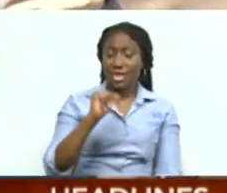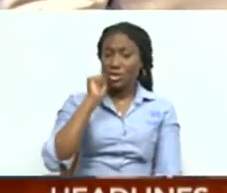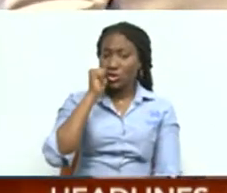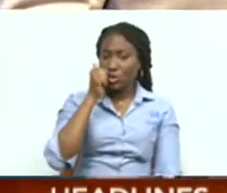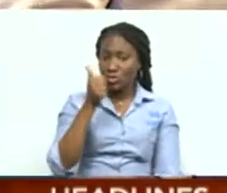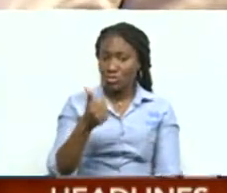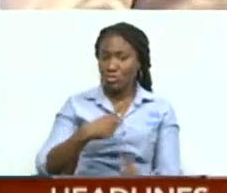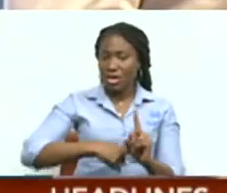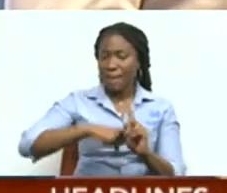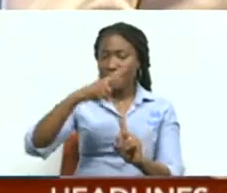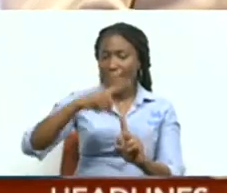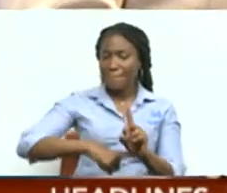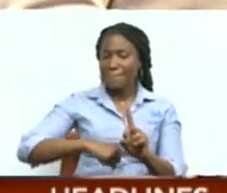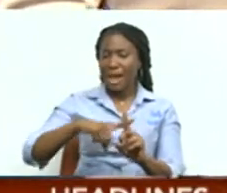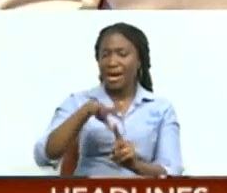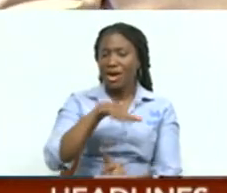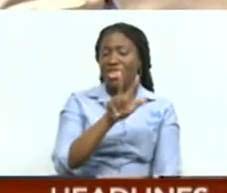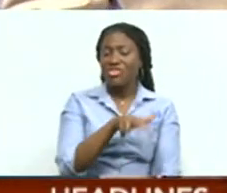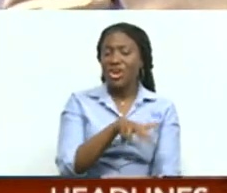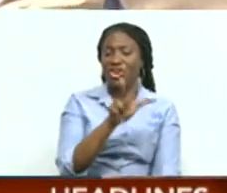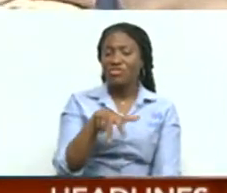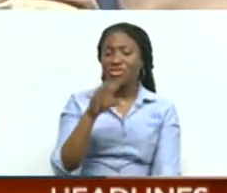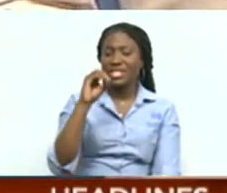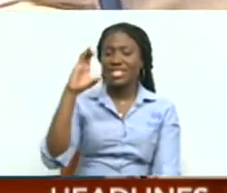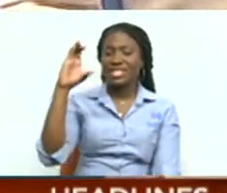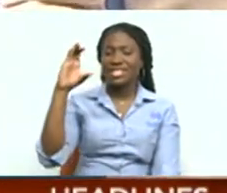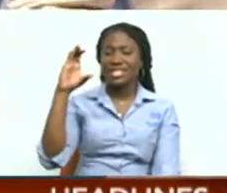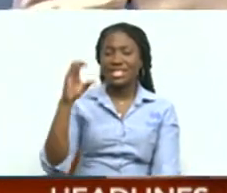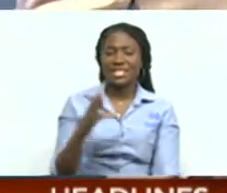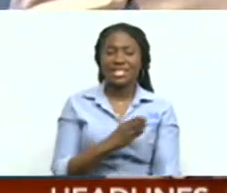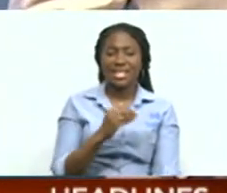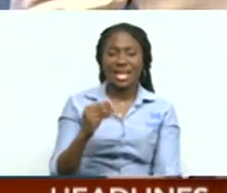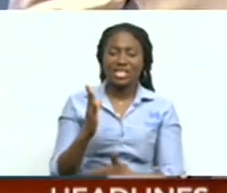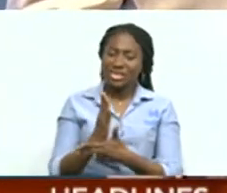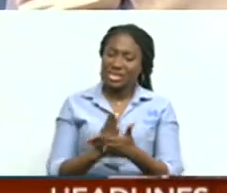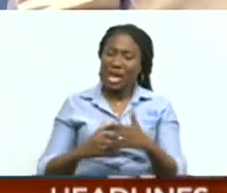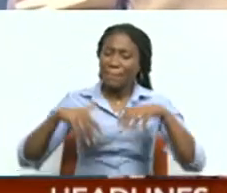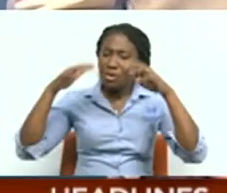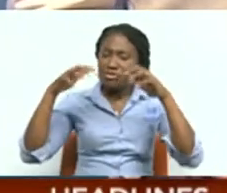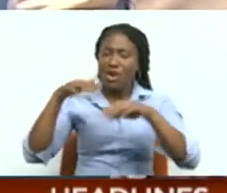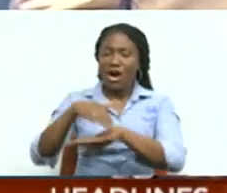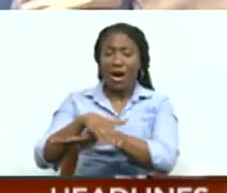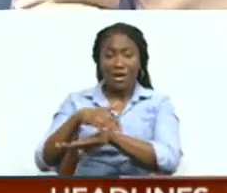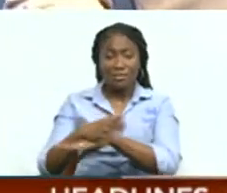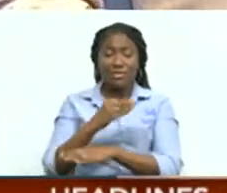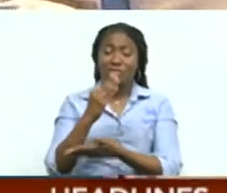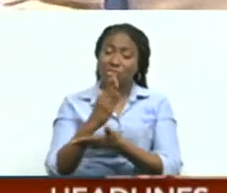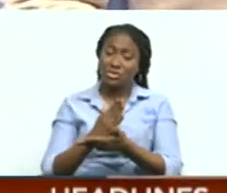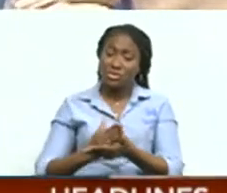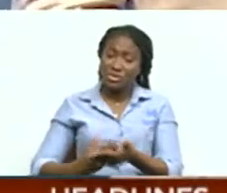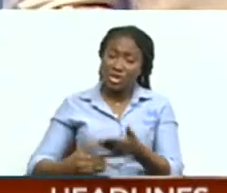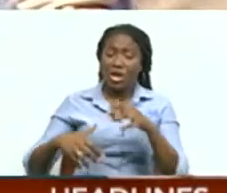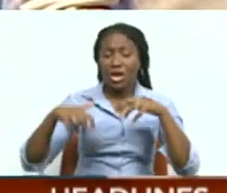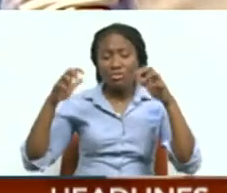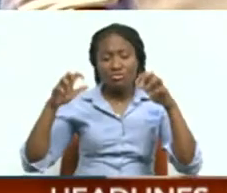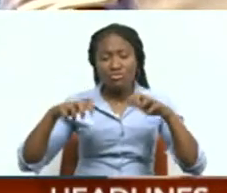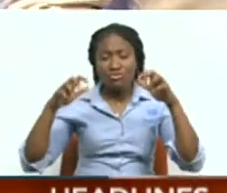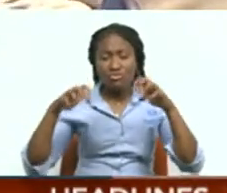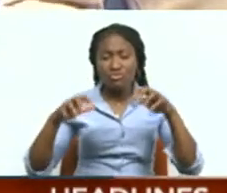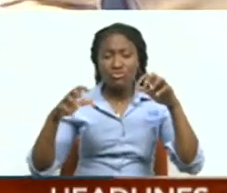Maximum high temperatures coming in at 33 degrees Celsius, with a bit of afternoon showers and even isolated pockets of rain. And